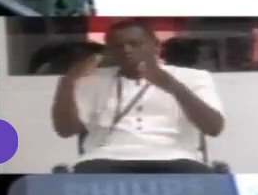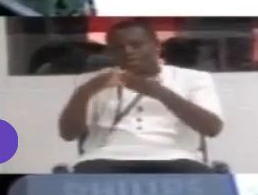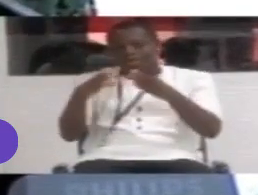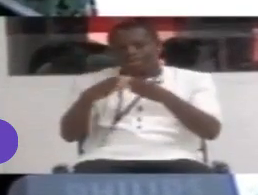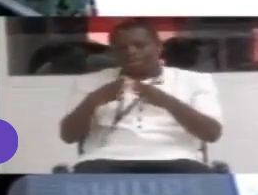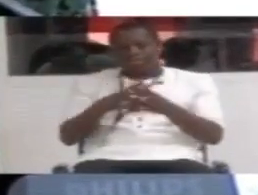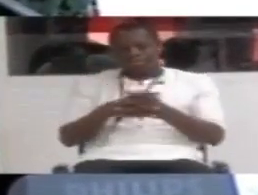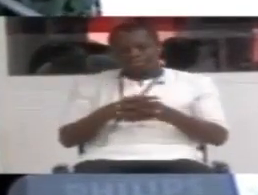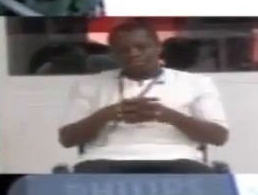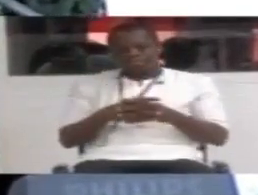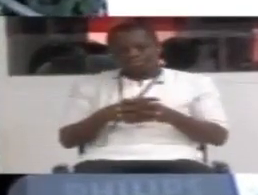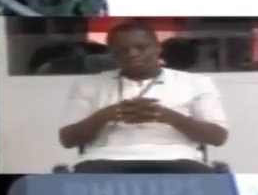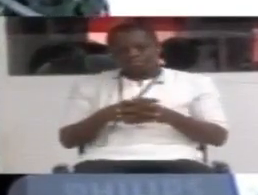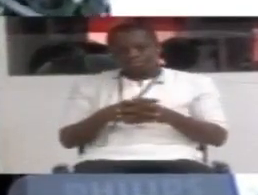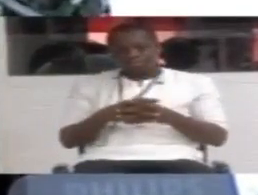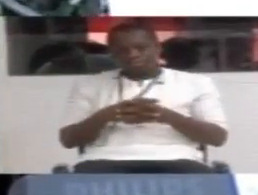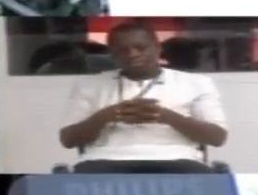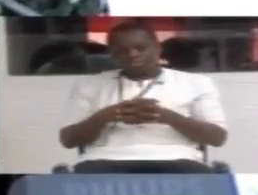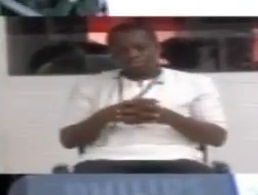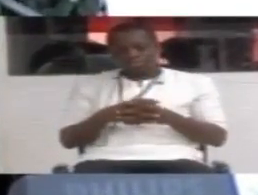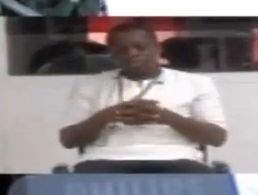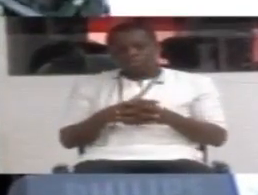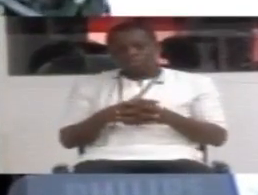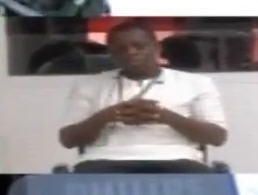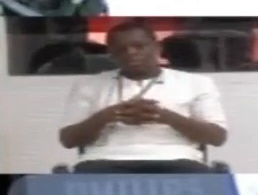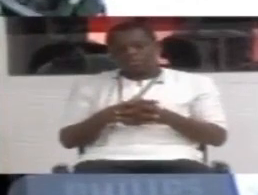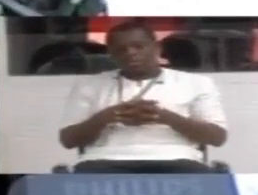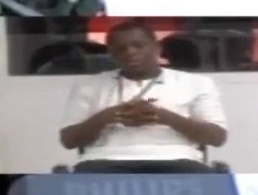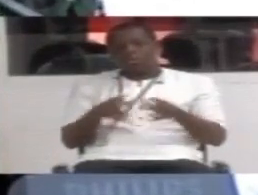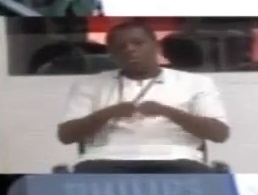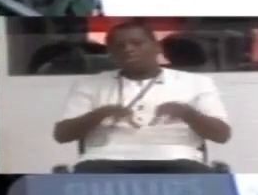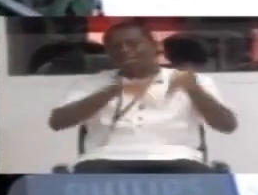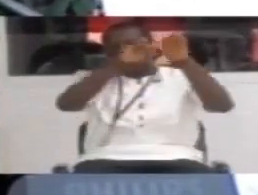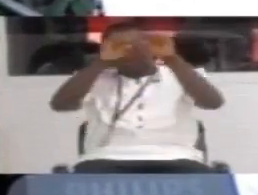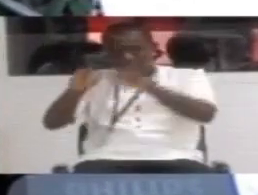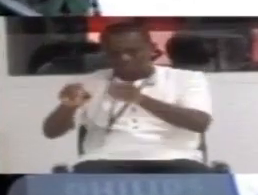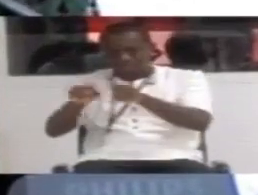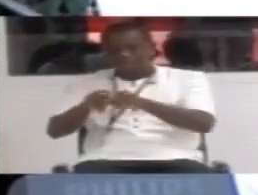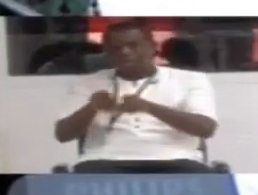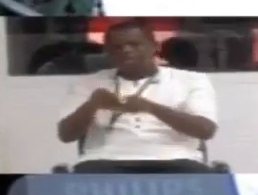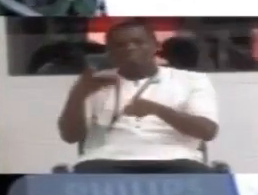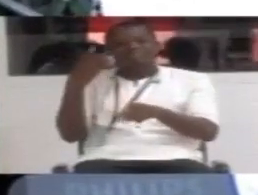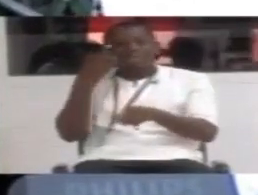Sorry, could you repeat it again? Dédd rôle bi operation bobu rek la musa liggéey ak ñom.